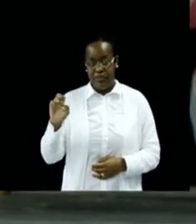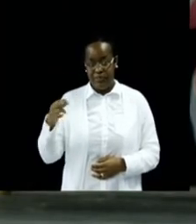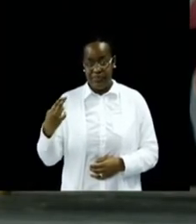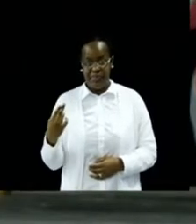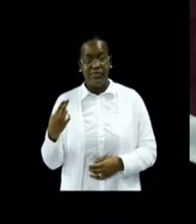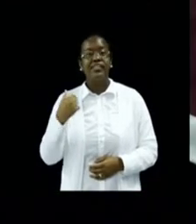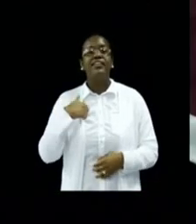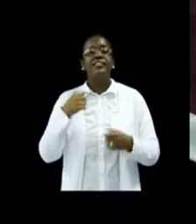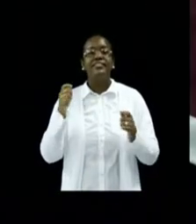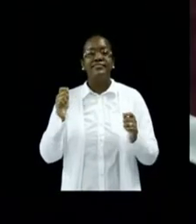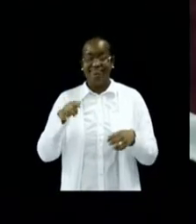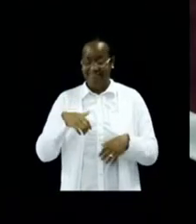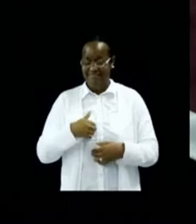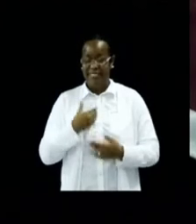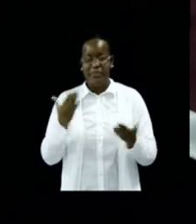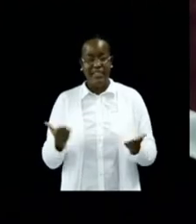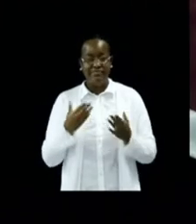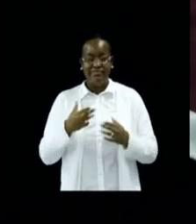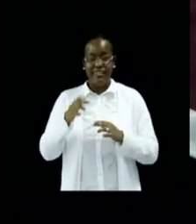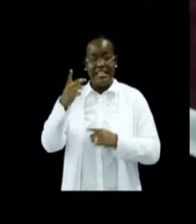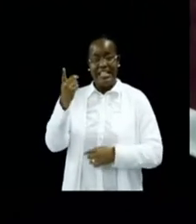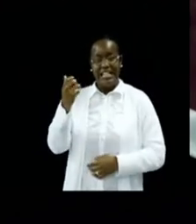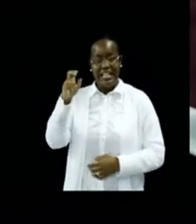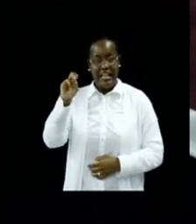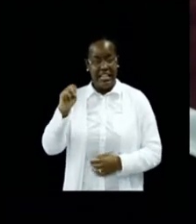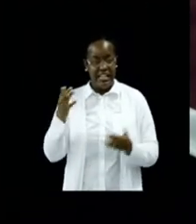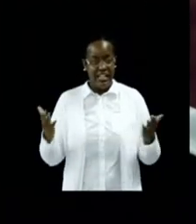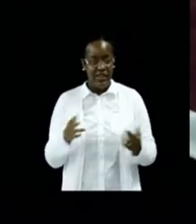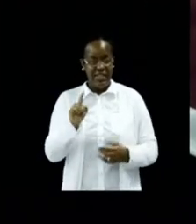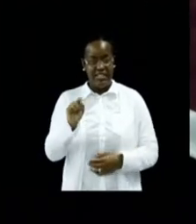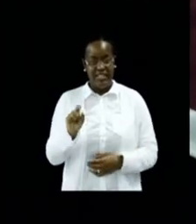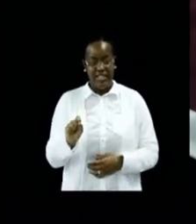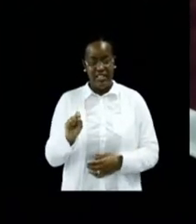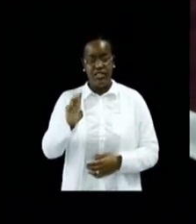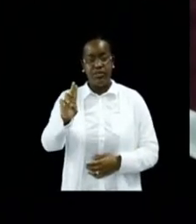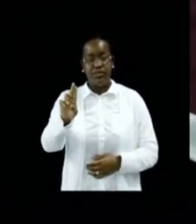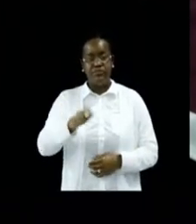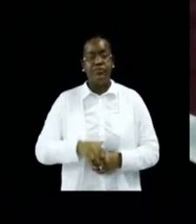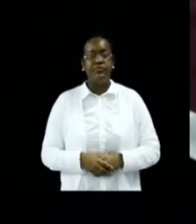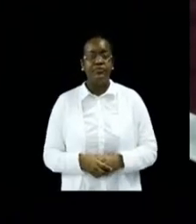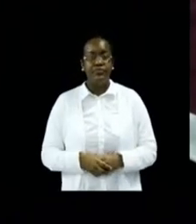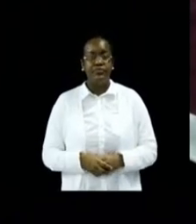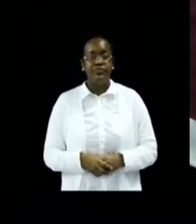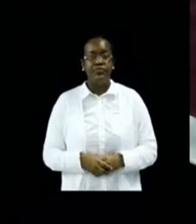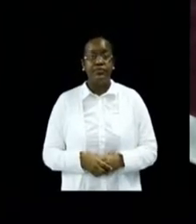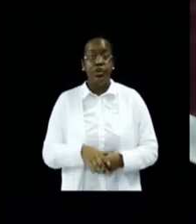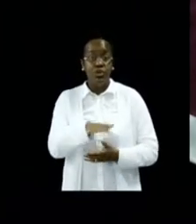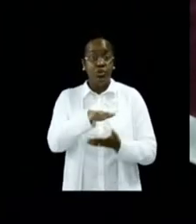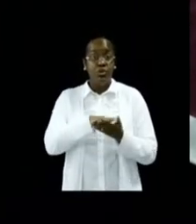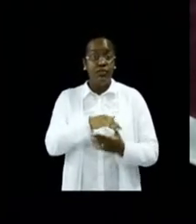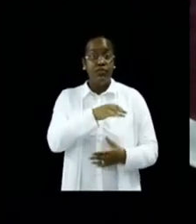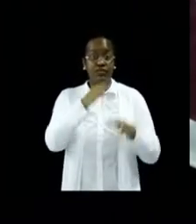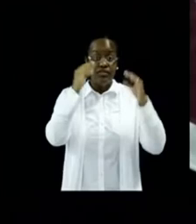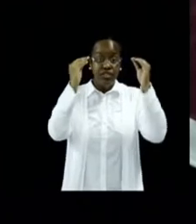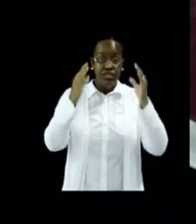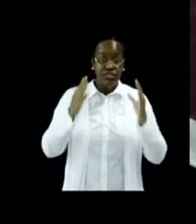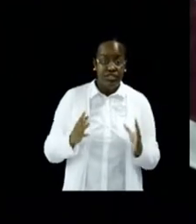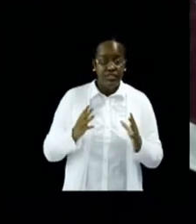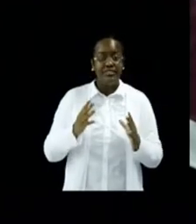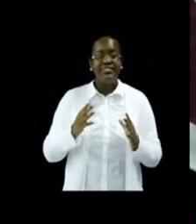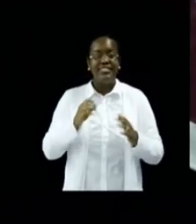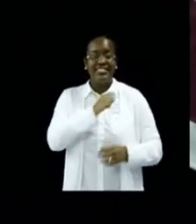Mickey Leland School of Public Affairs here at TSU. On behalf of the school's faculty,